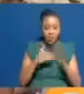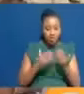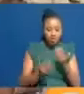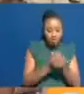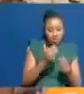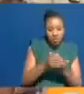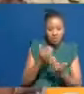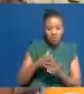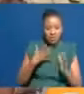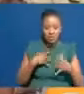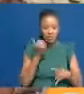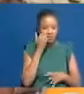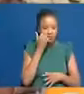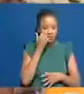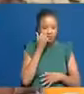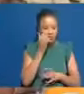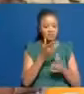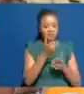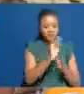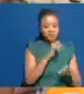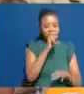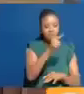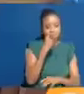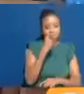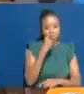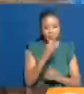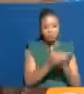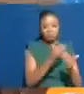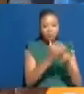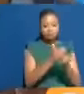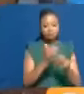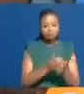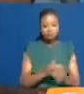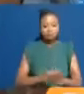to minimize congestion in the health facilities.